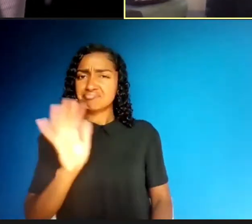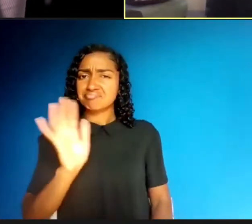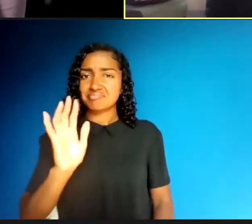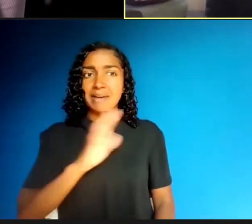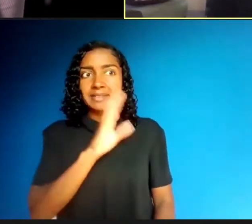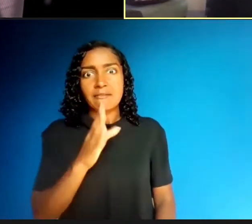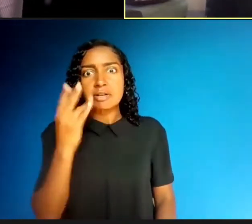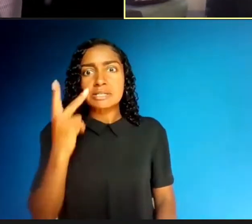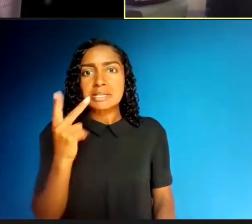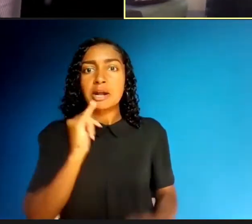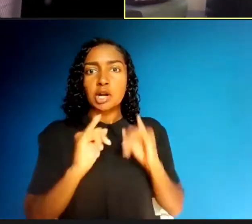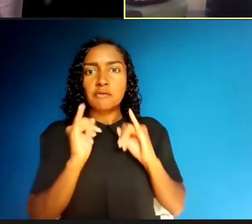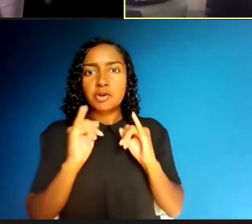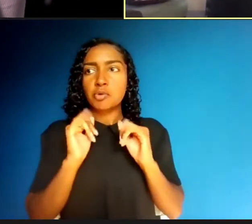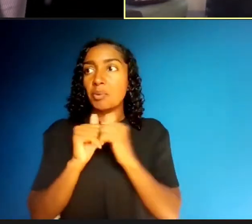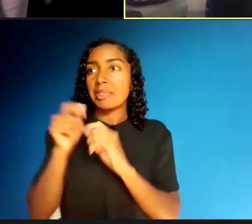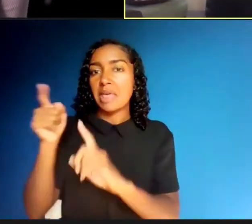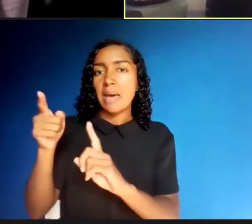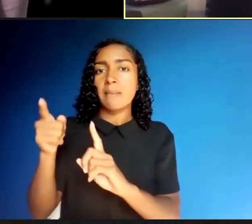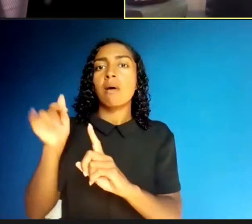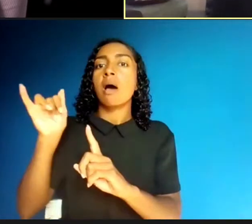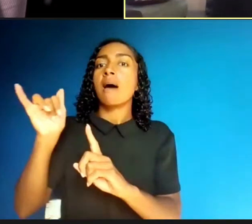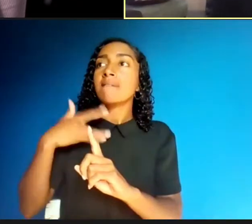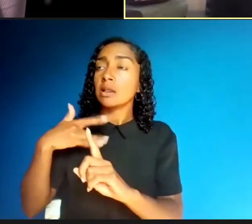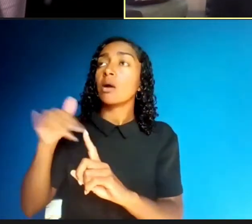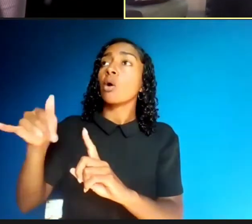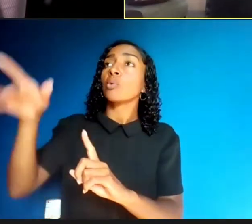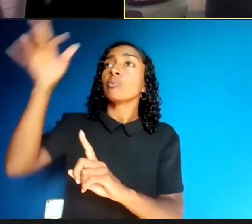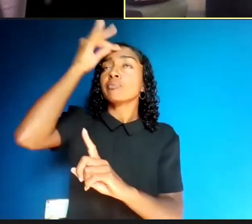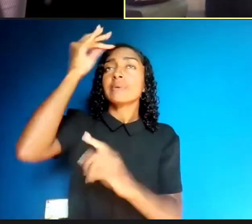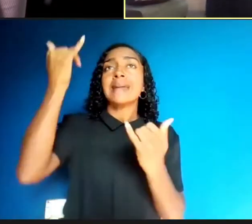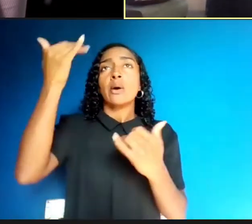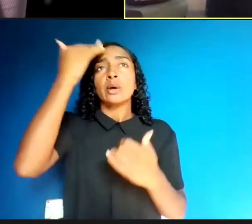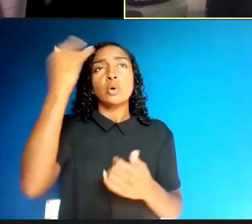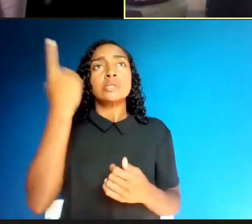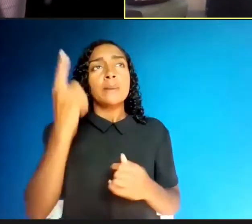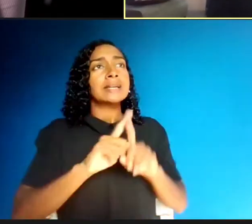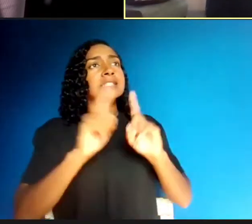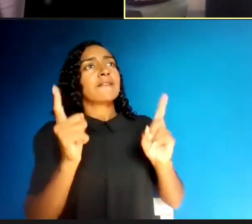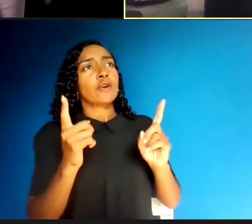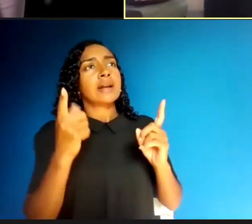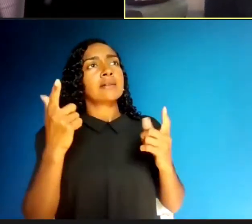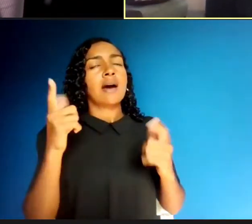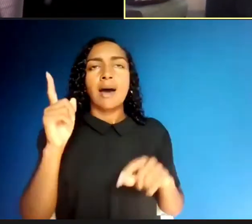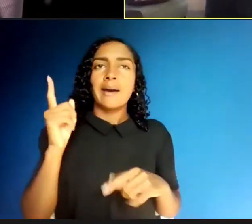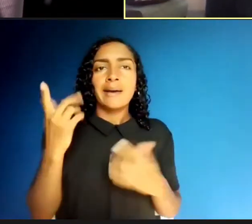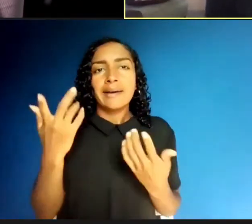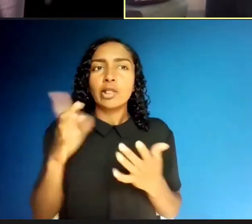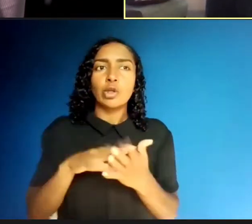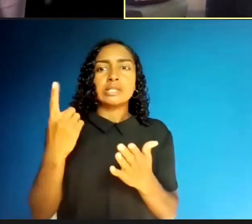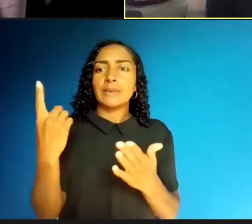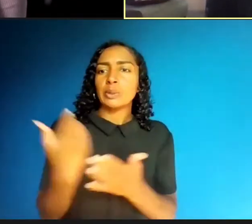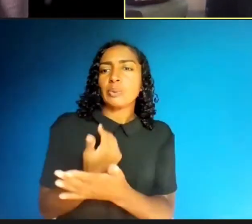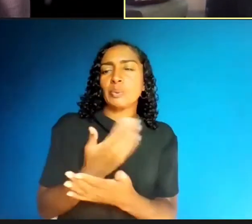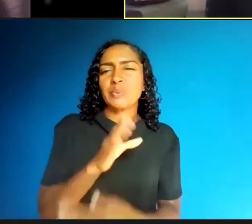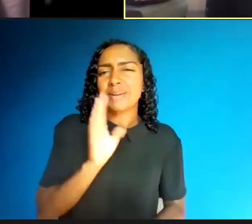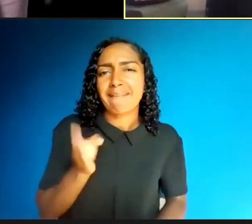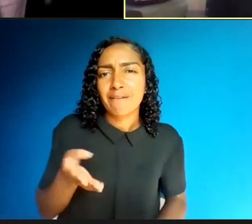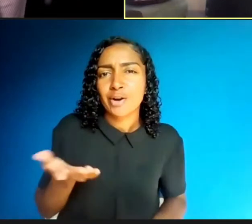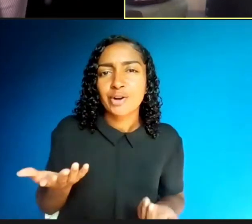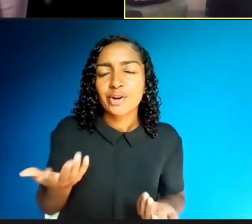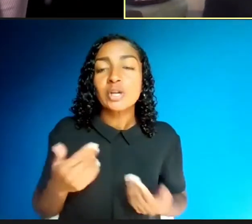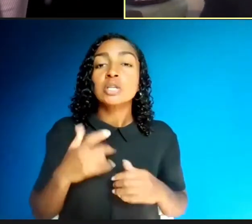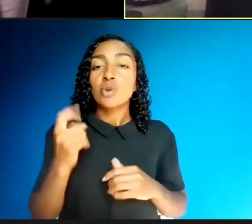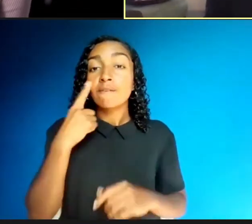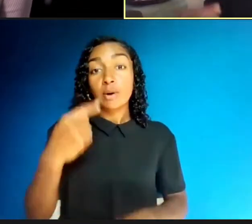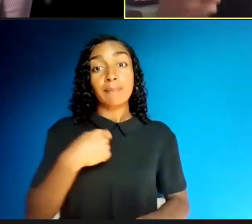an interview with him that I felt like, oh, I came away knowing something more that I needed to know that I couldn't have Googled, you know? So I think that for me,